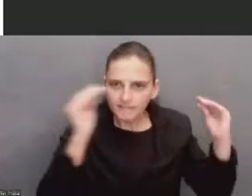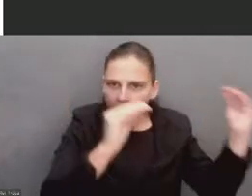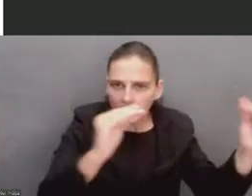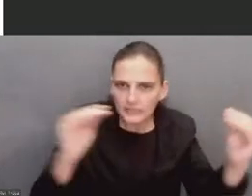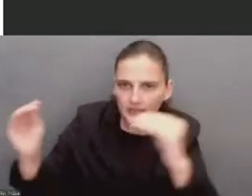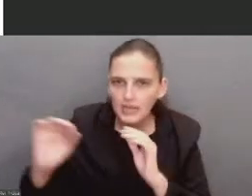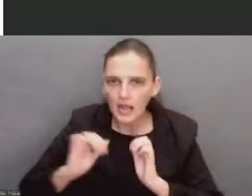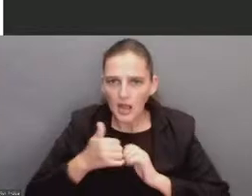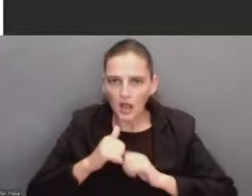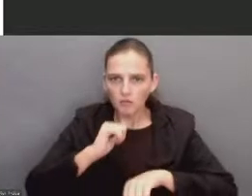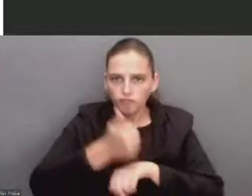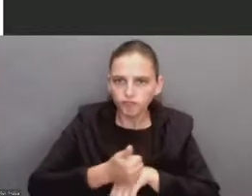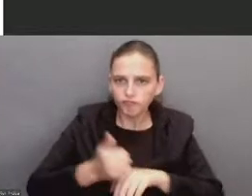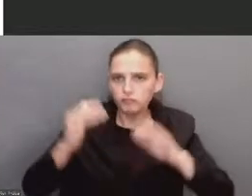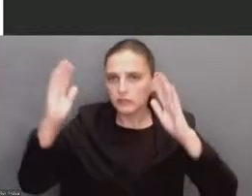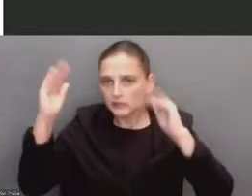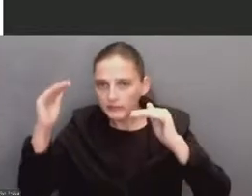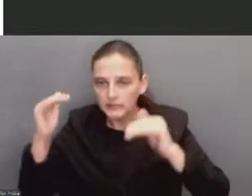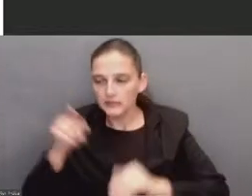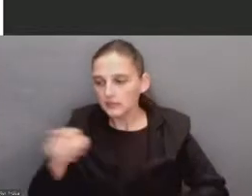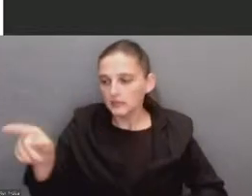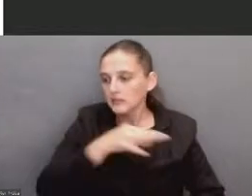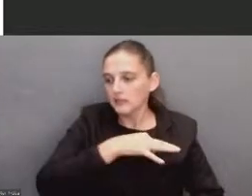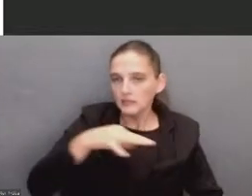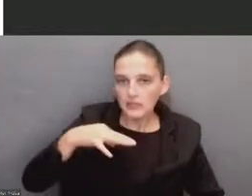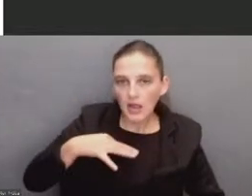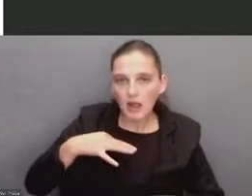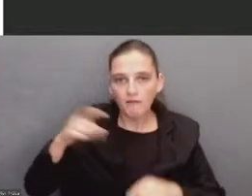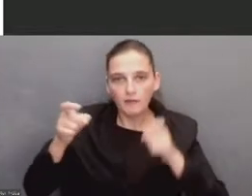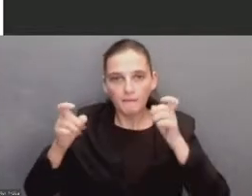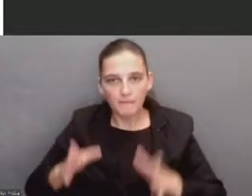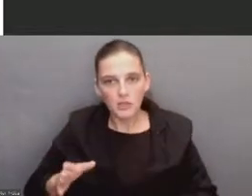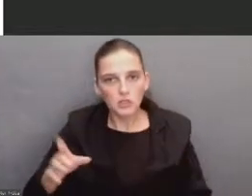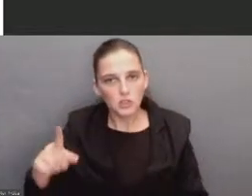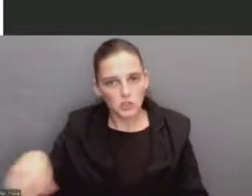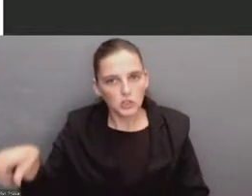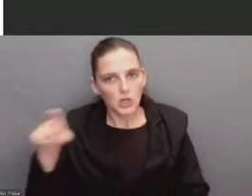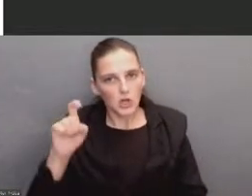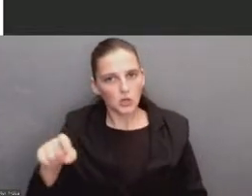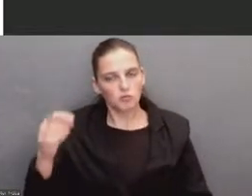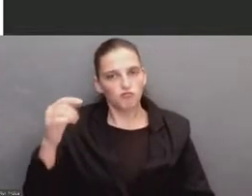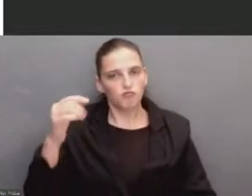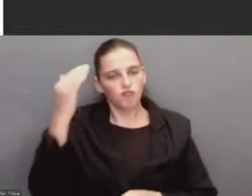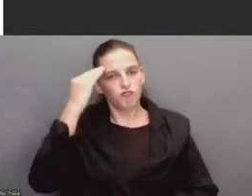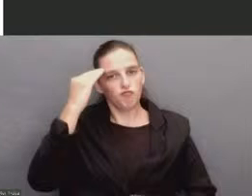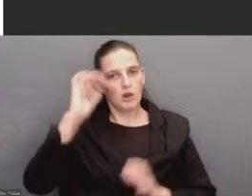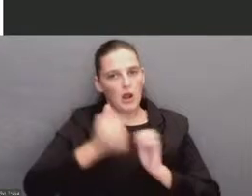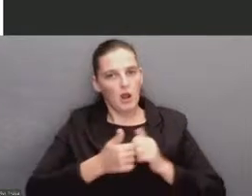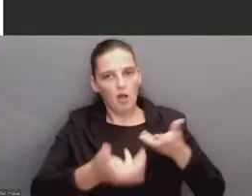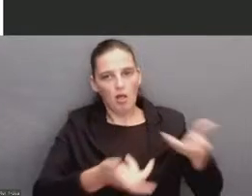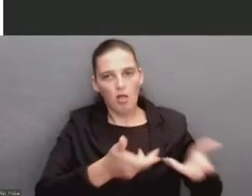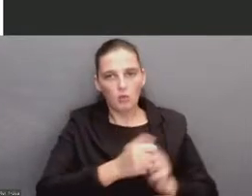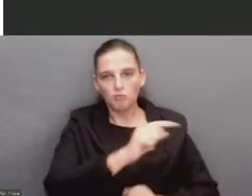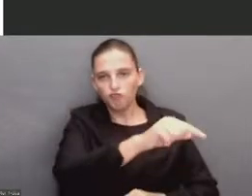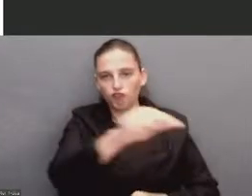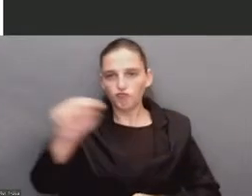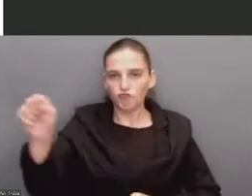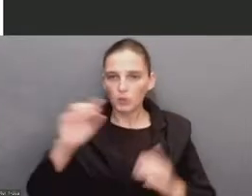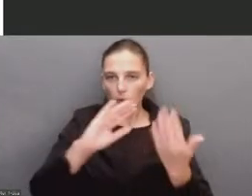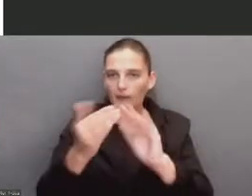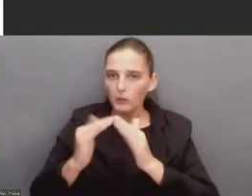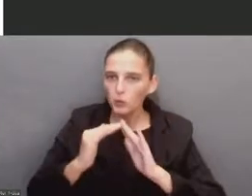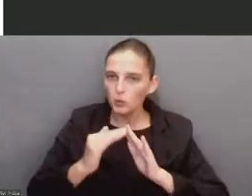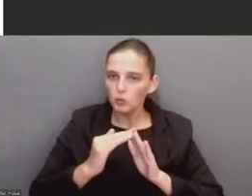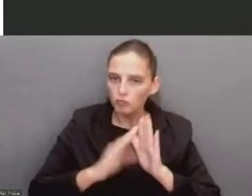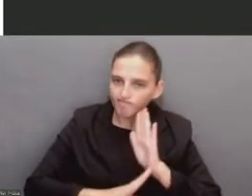expectations that staff and management engage in activities designed to advance health equity. So building deep relationships in these